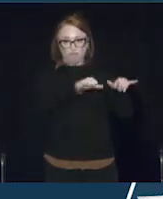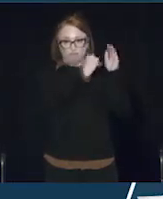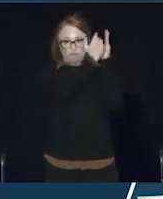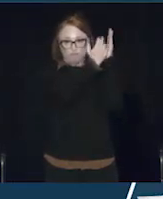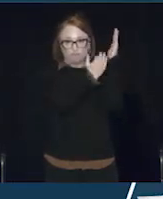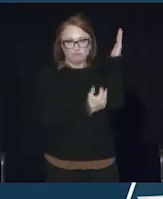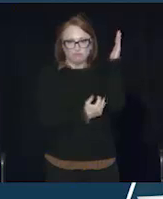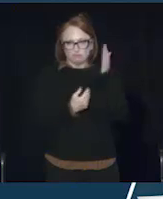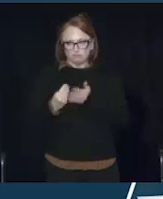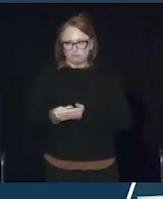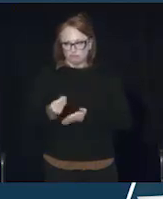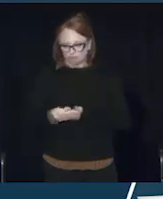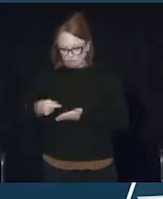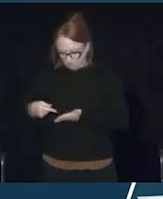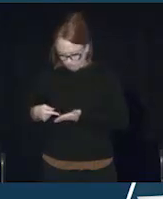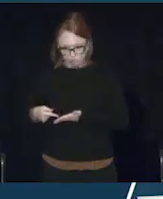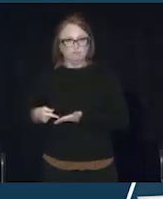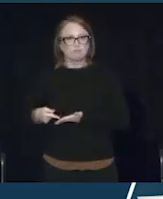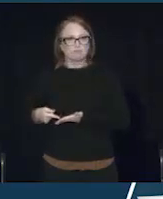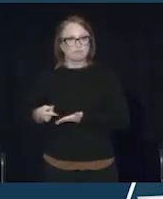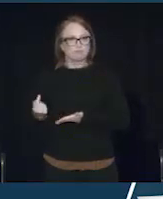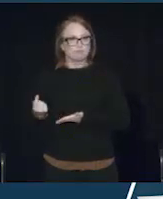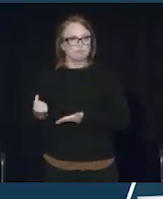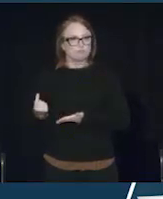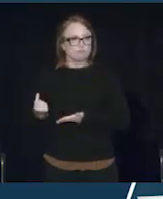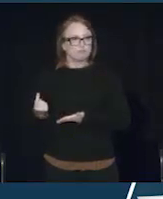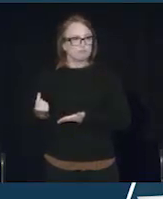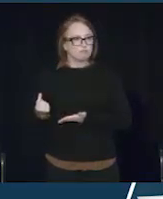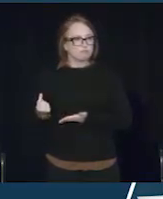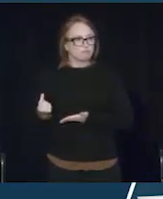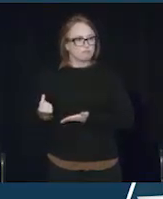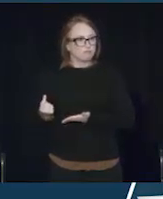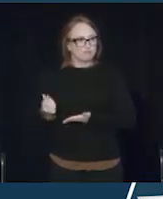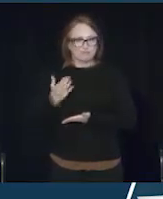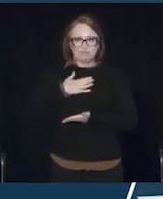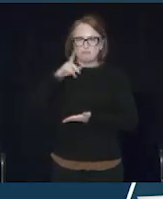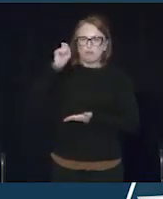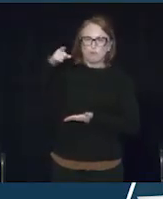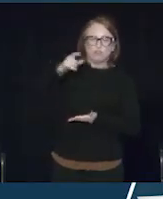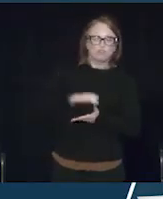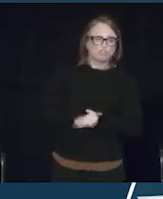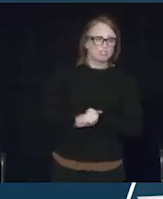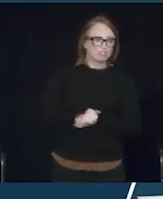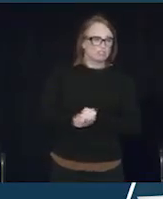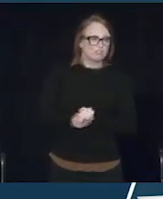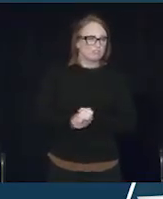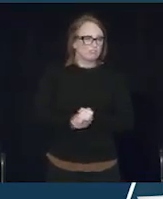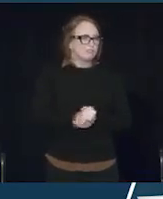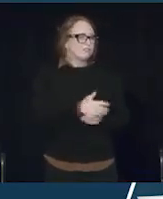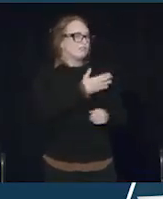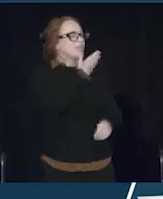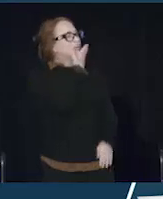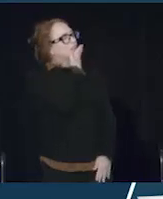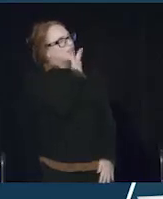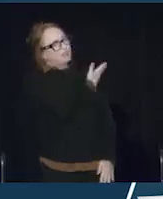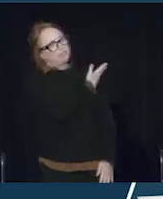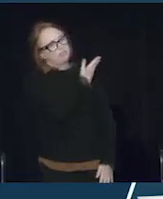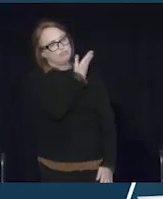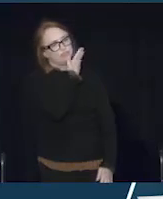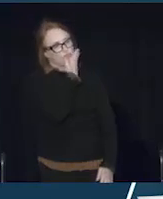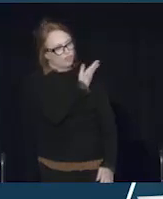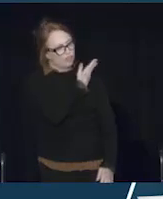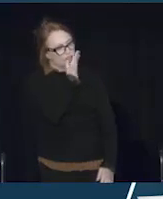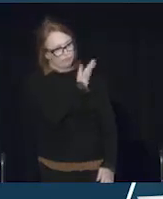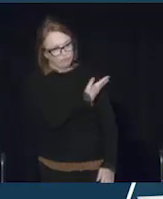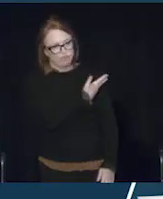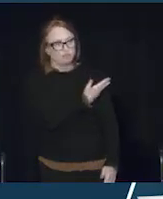the funding going? Is what I would like to know. thank you, thank you. Thank you very much for your question. But again,